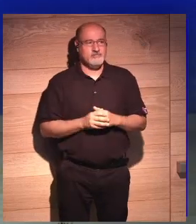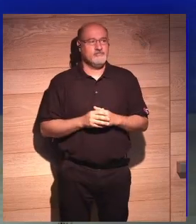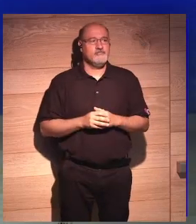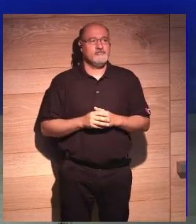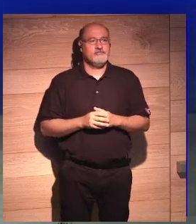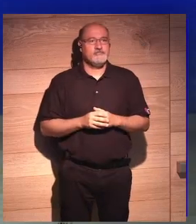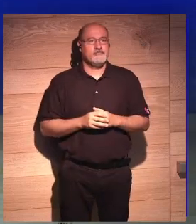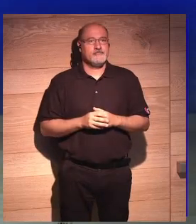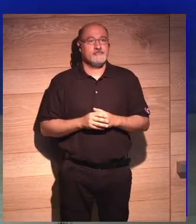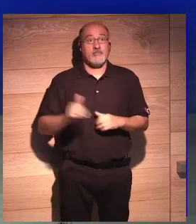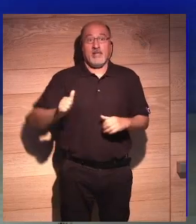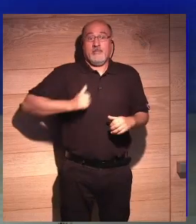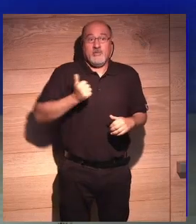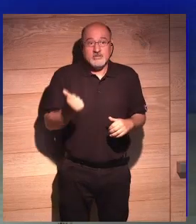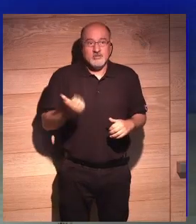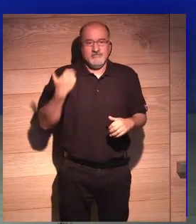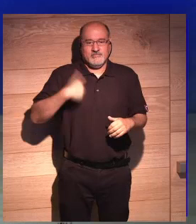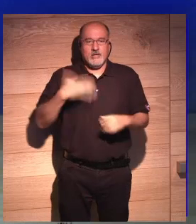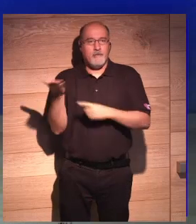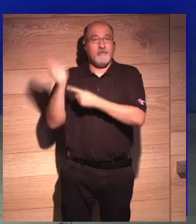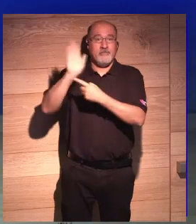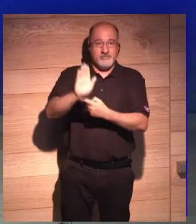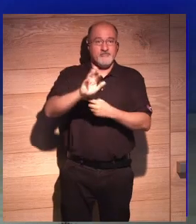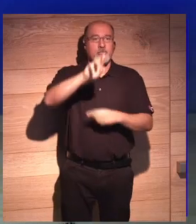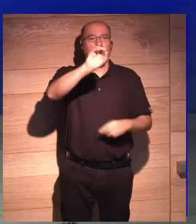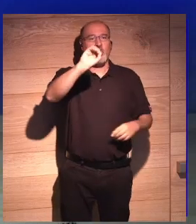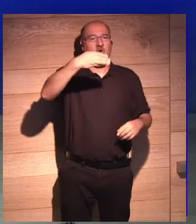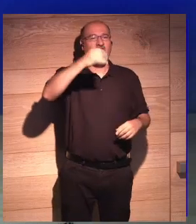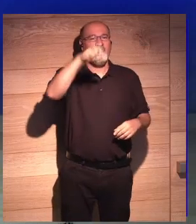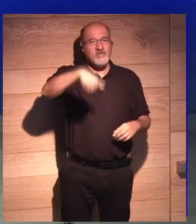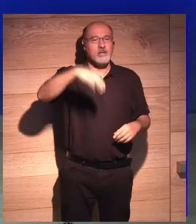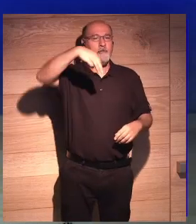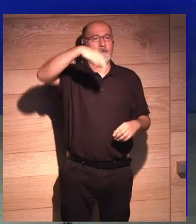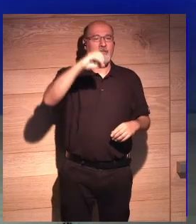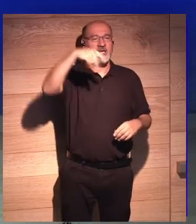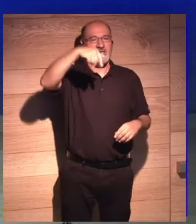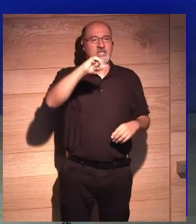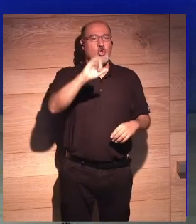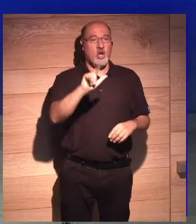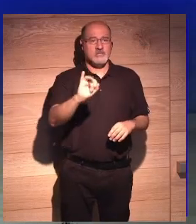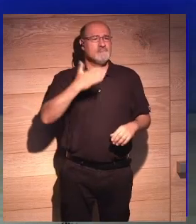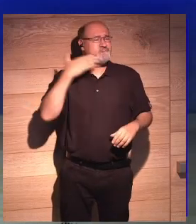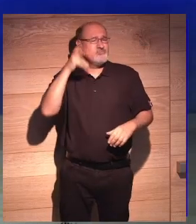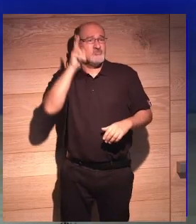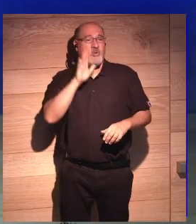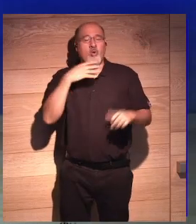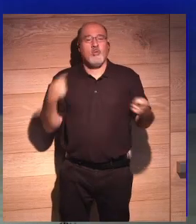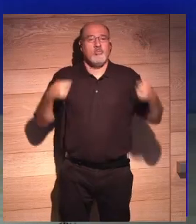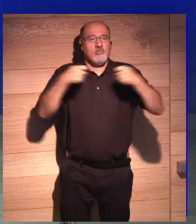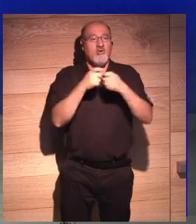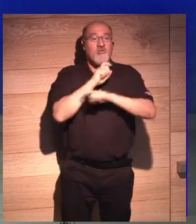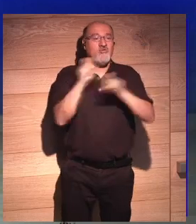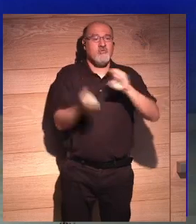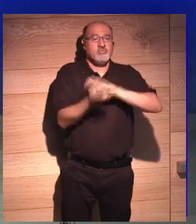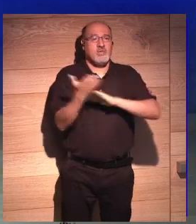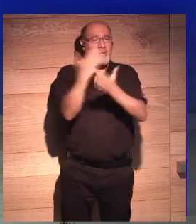all to translate such an event. But I would like to take advantage of the opportunity to introduce Robin McNicholas. It is a luxury, an